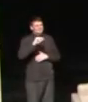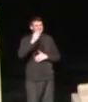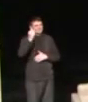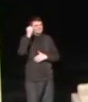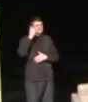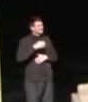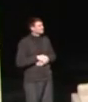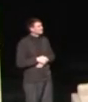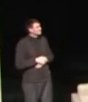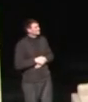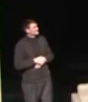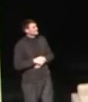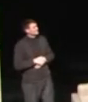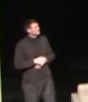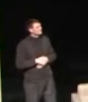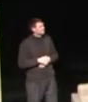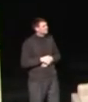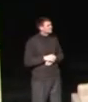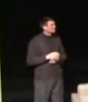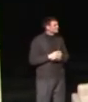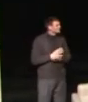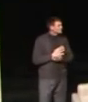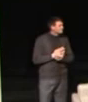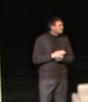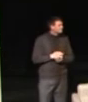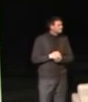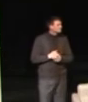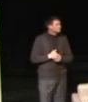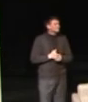Thank you. Okay.